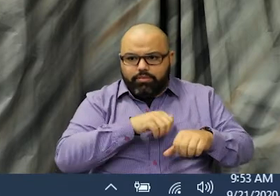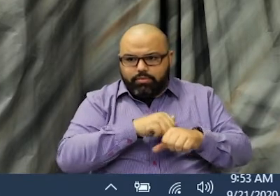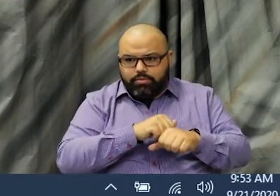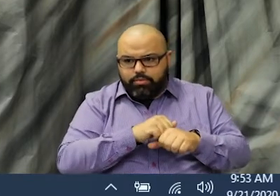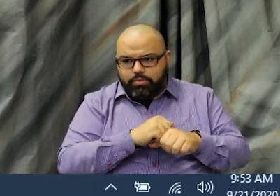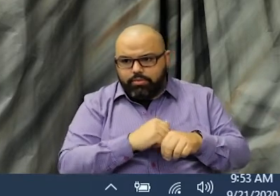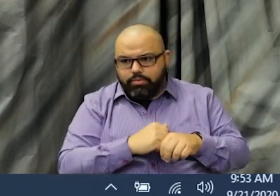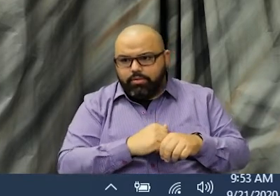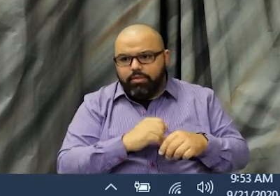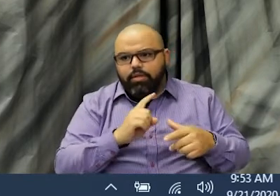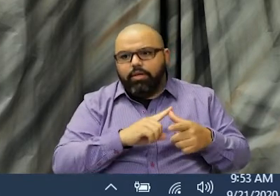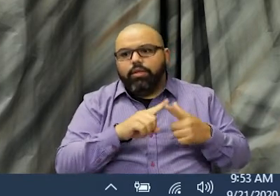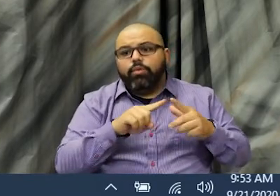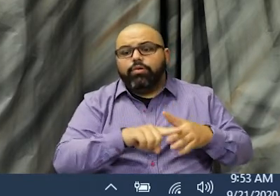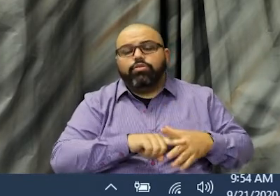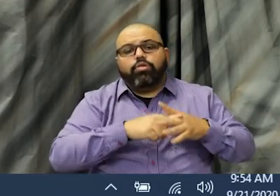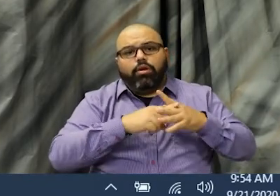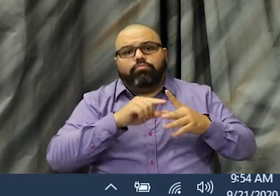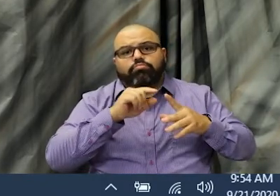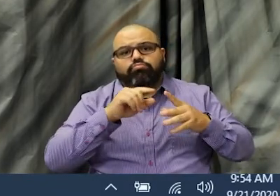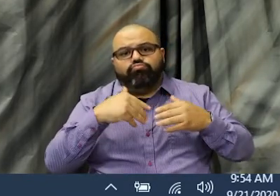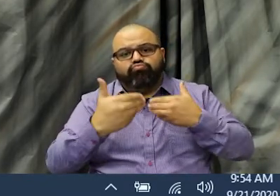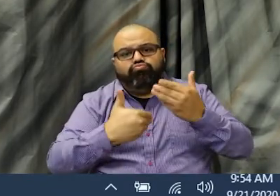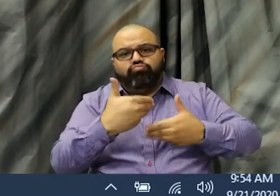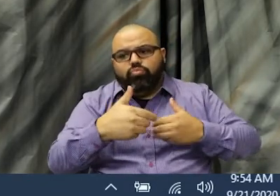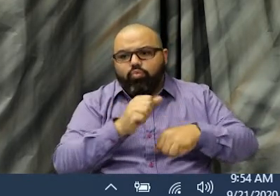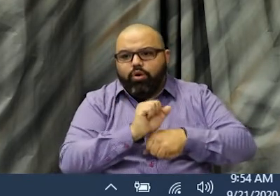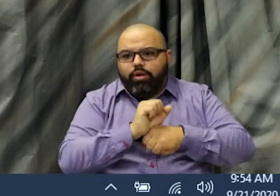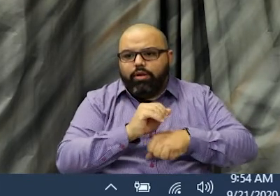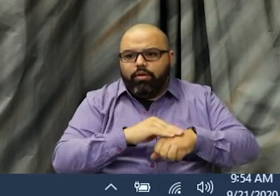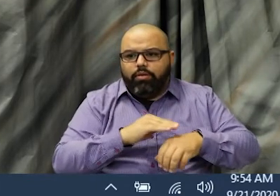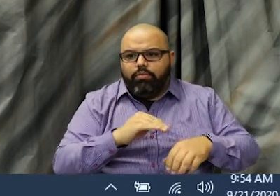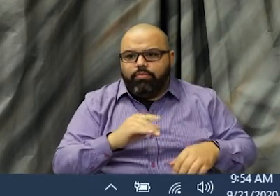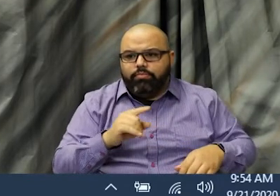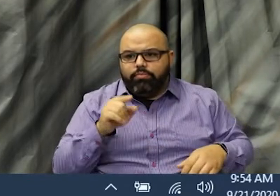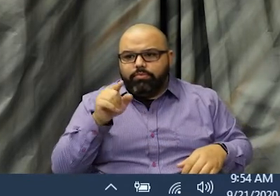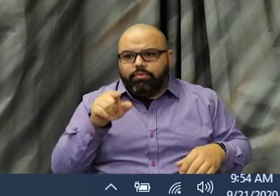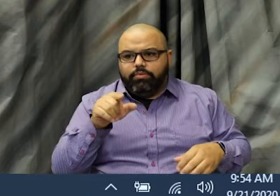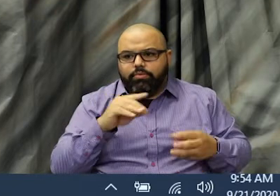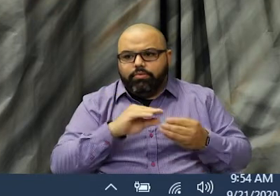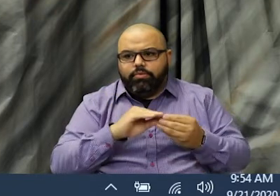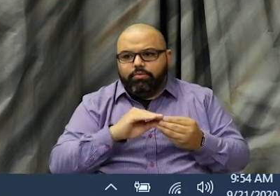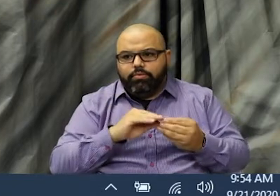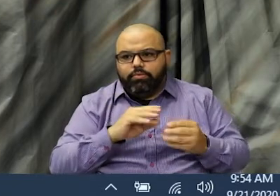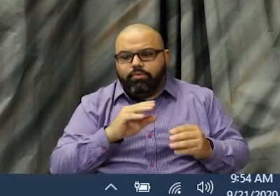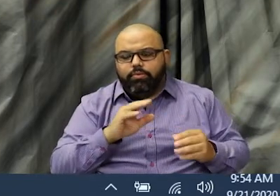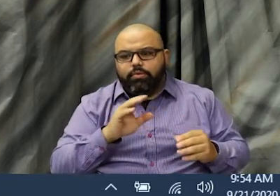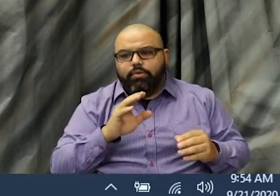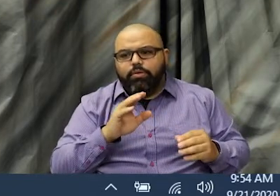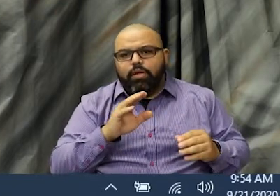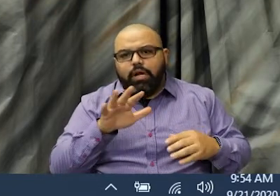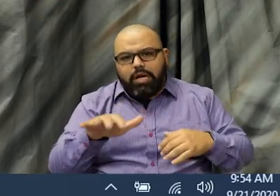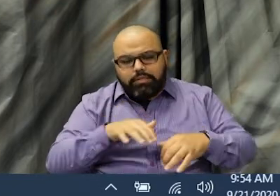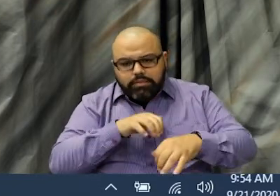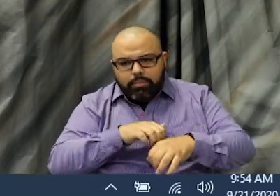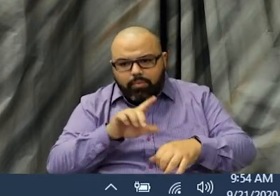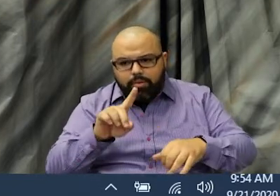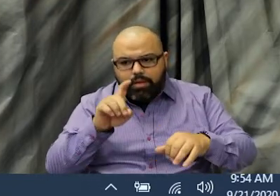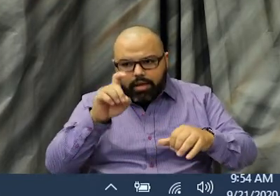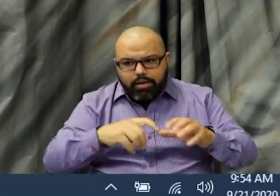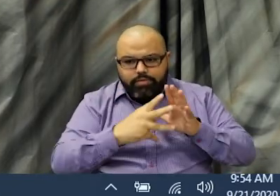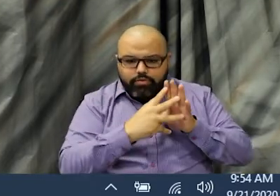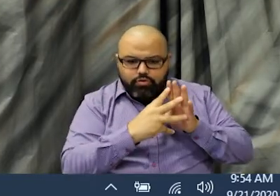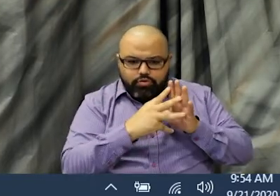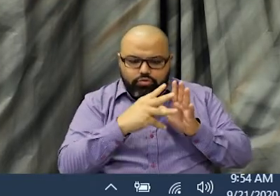assignments, and they would start working on it. So on this one, it's more of a